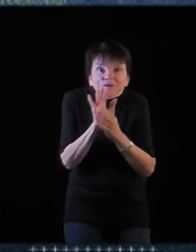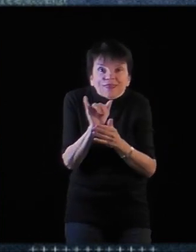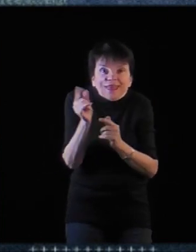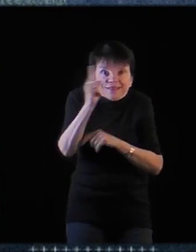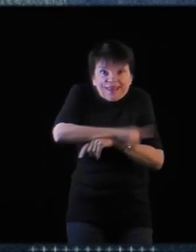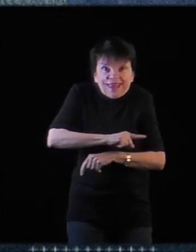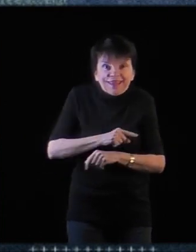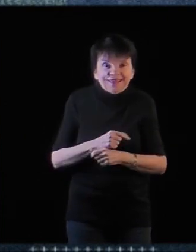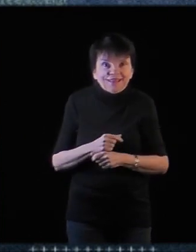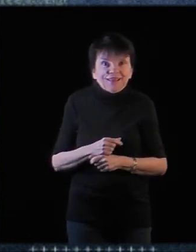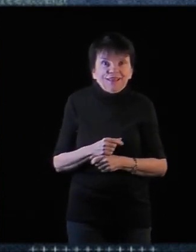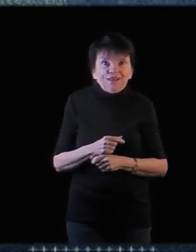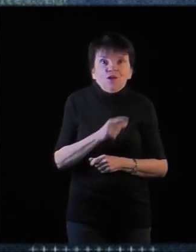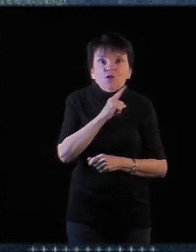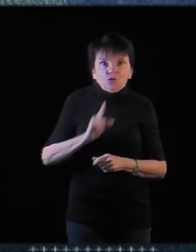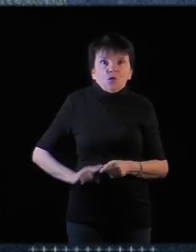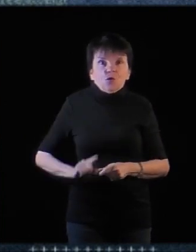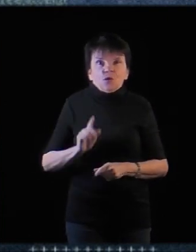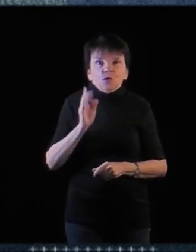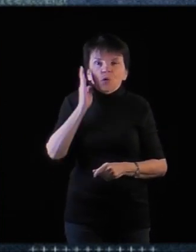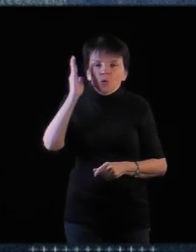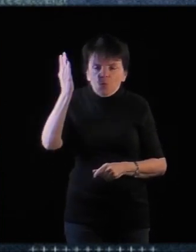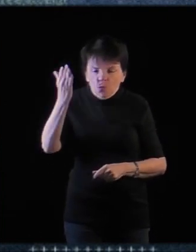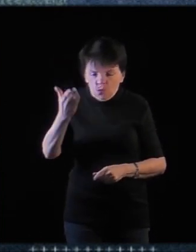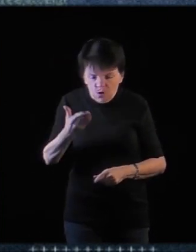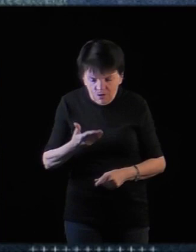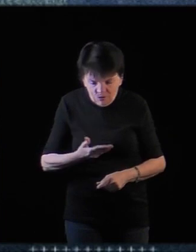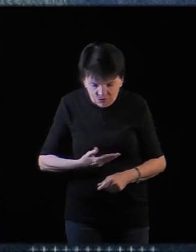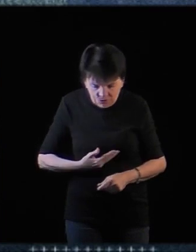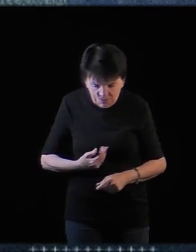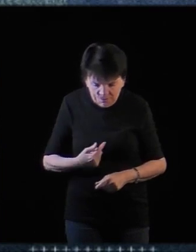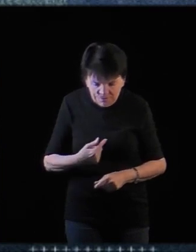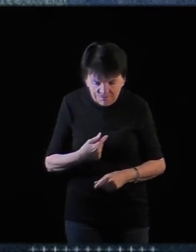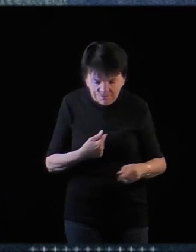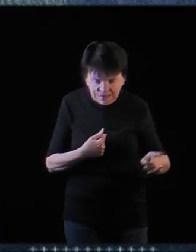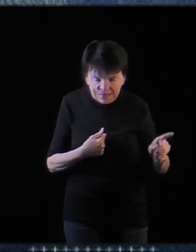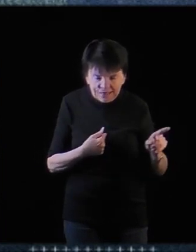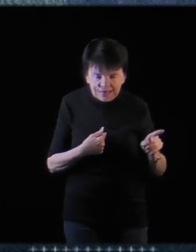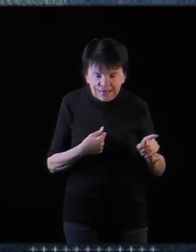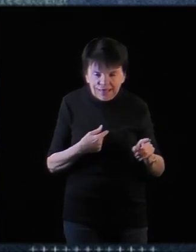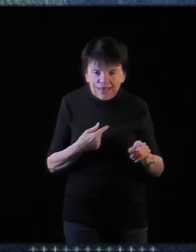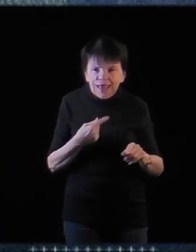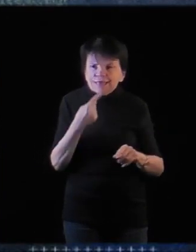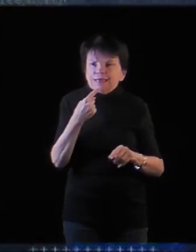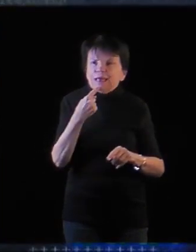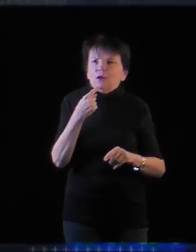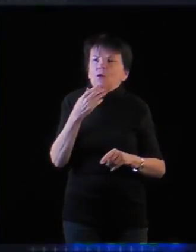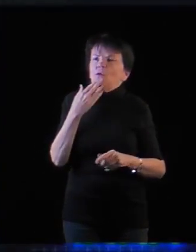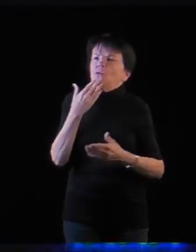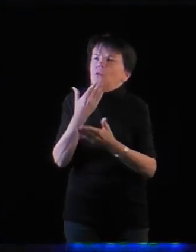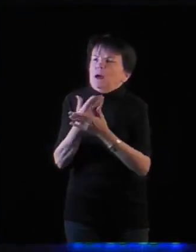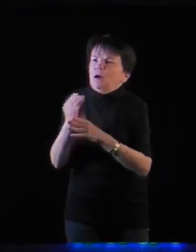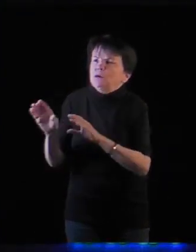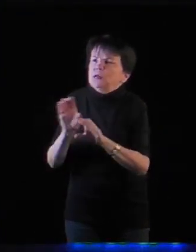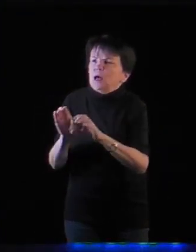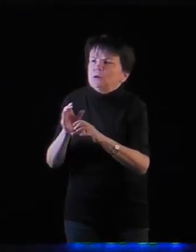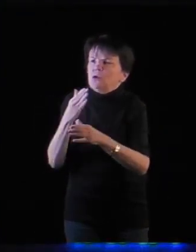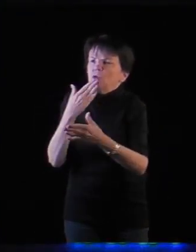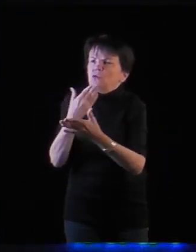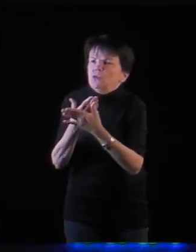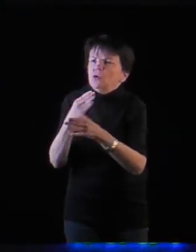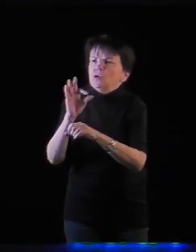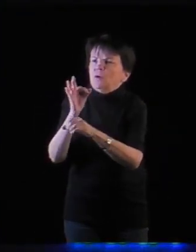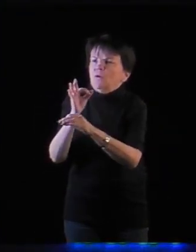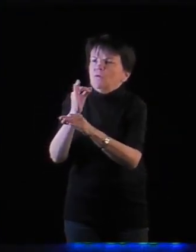Lord would welcome me and say, "Well done, good and faithful servant." Words